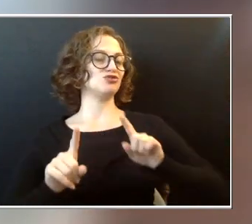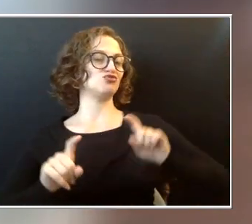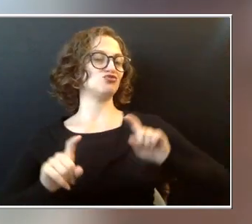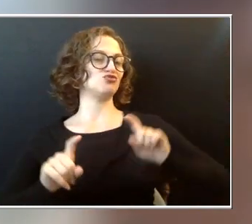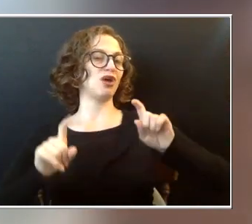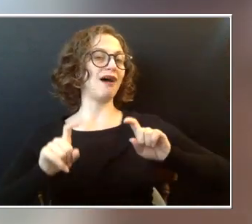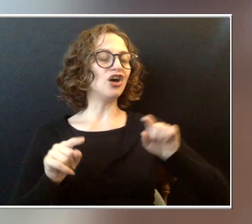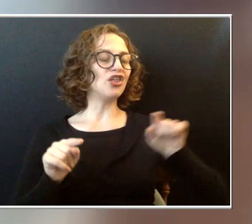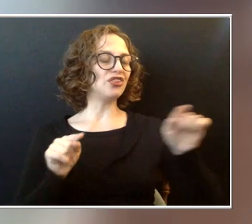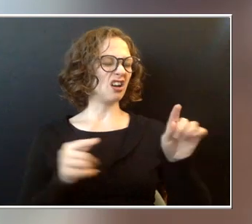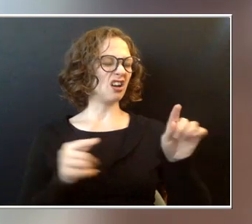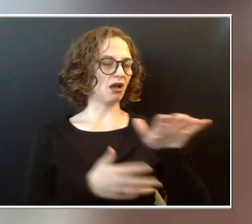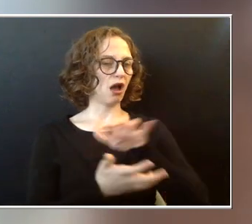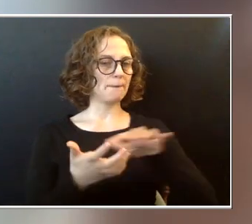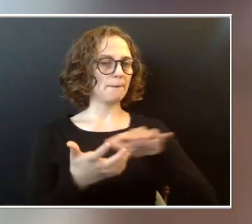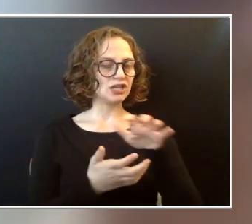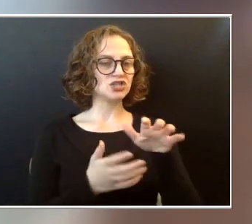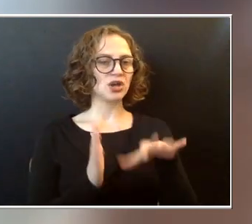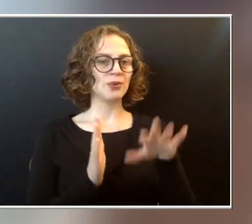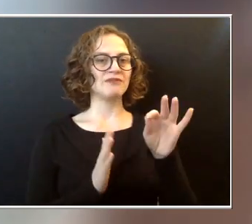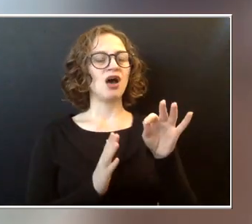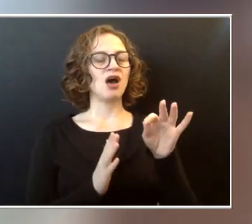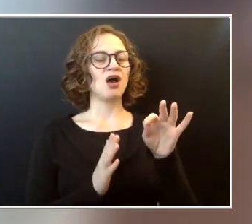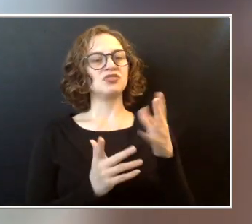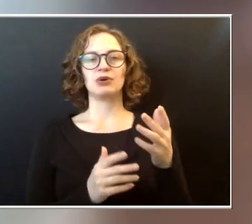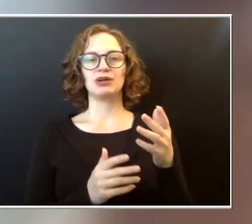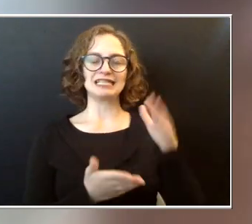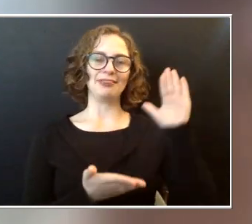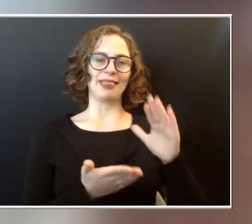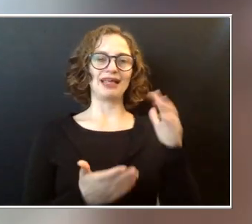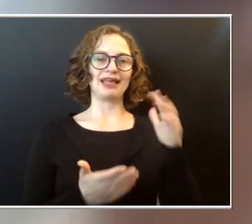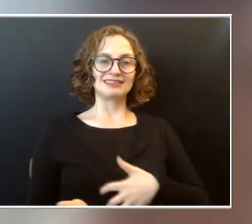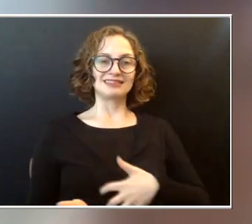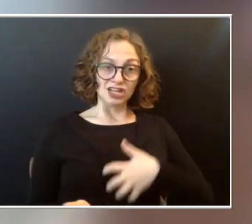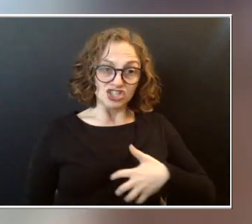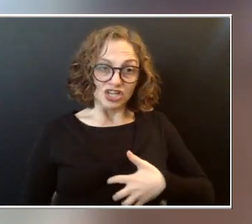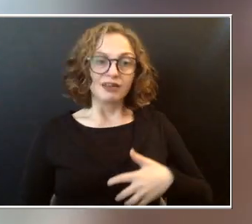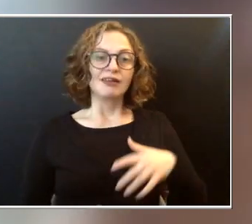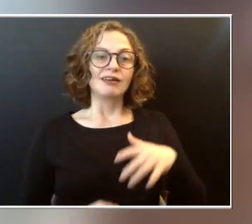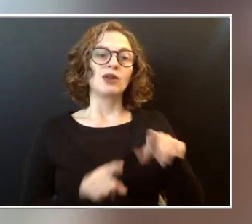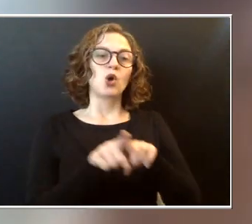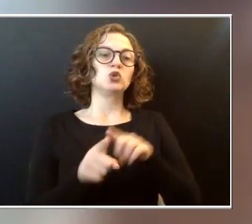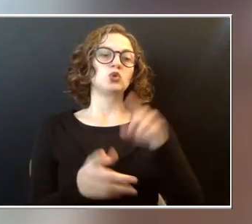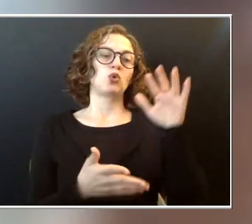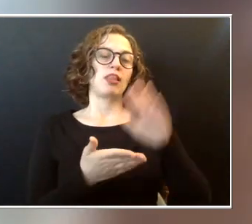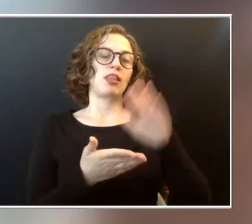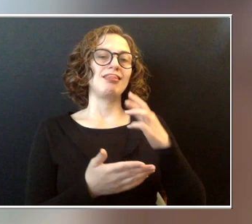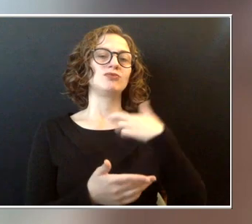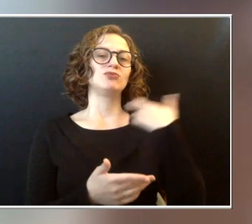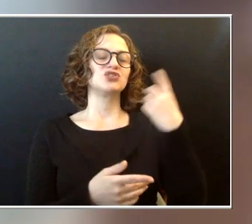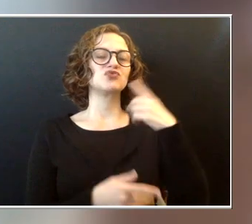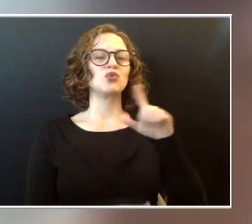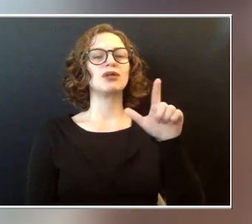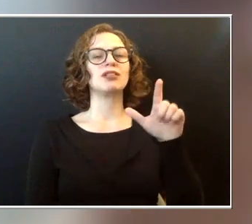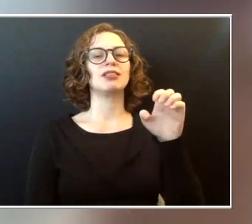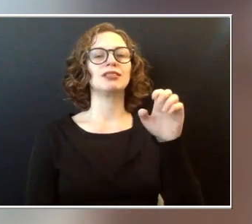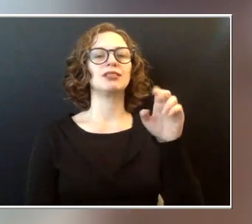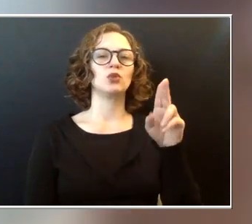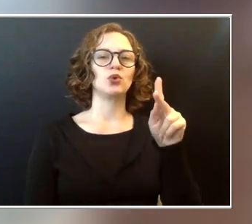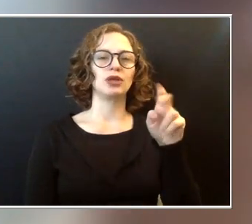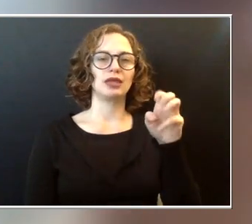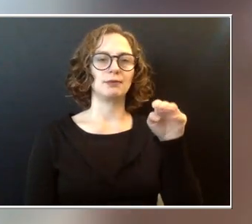or the long-term risks of leukemia or heart damage. So overall, it is a pretty